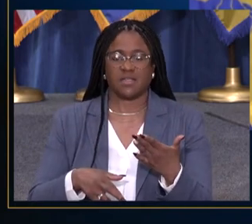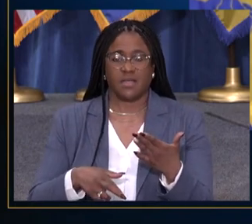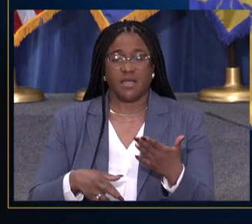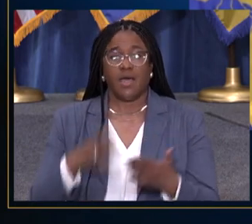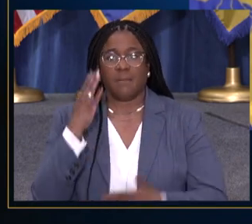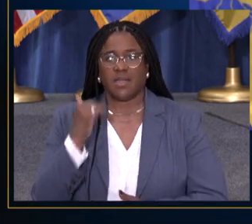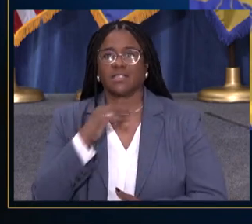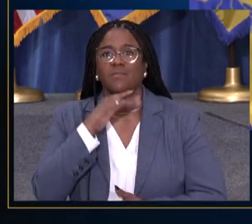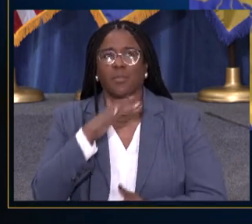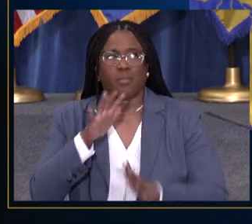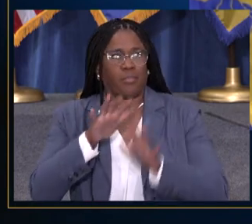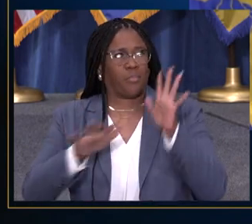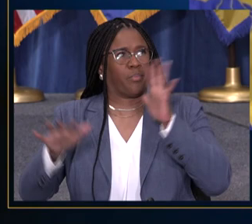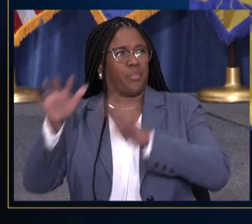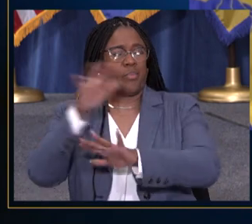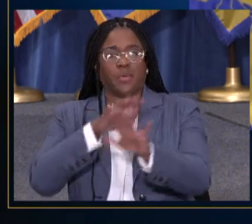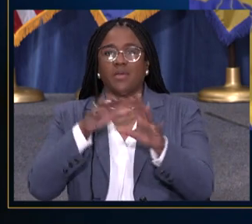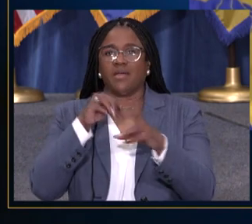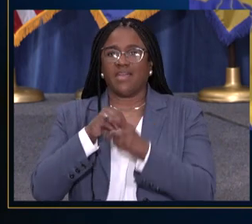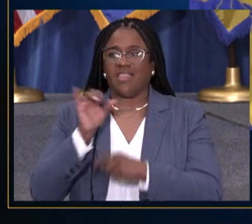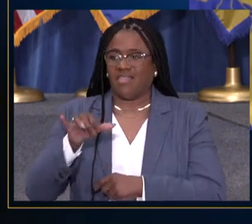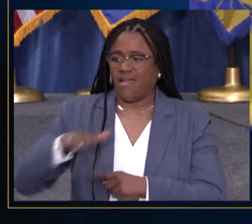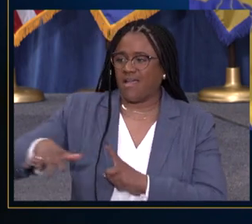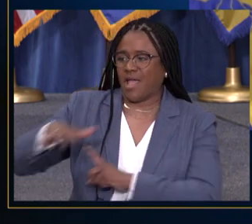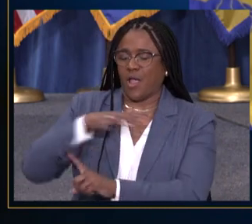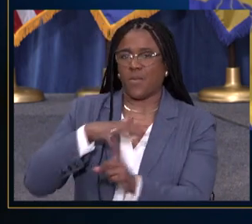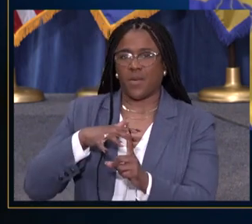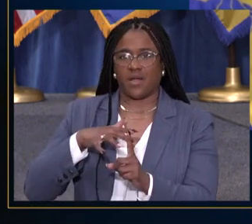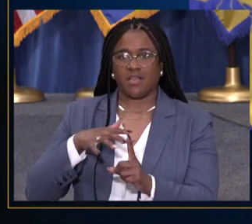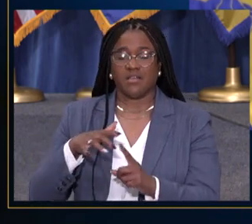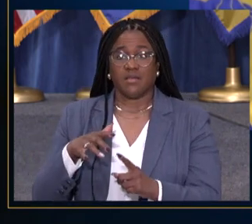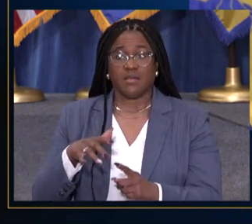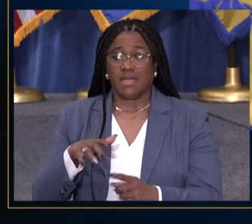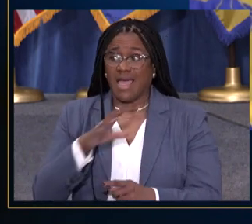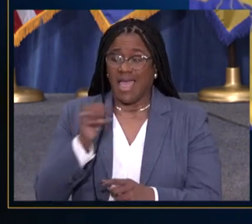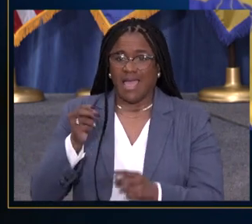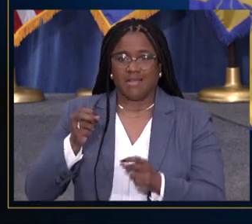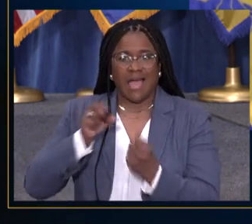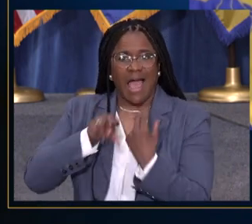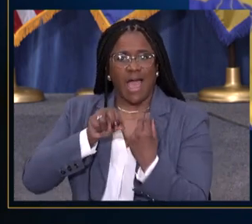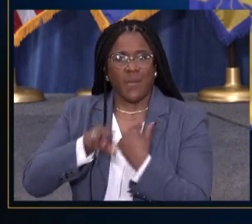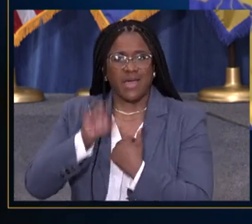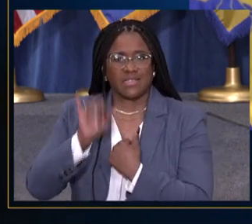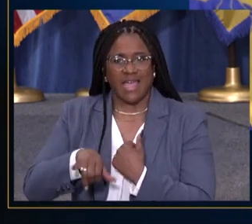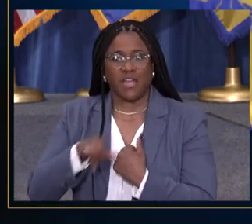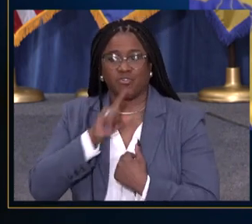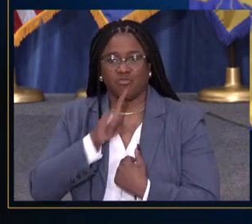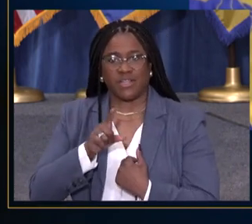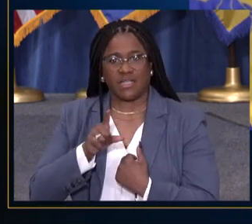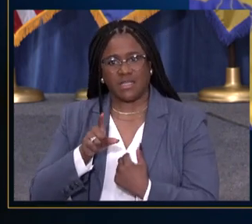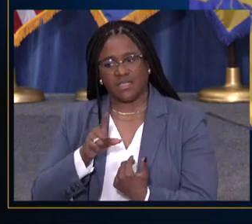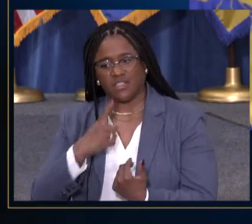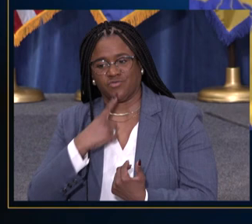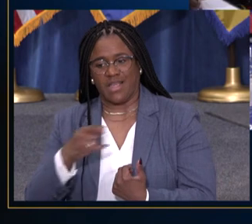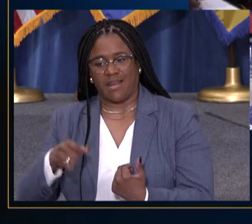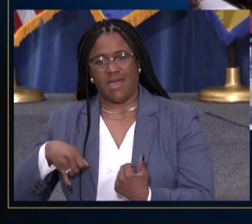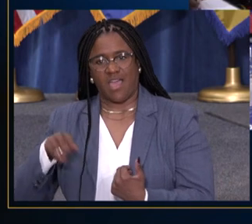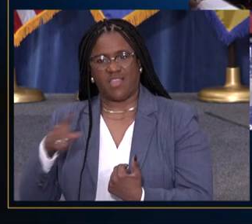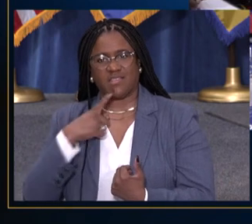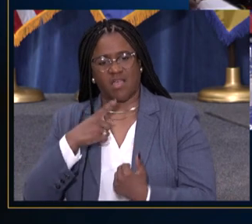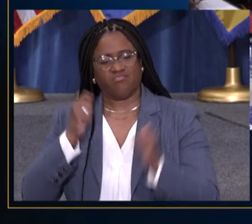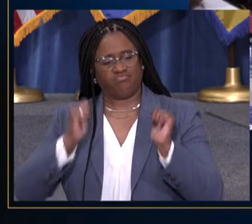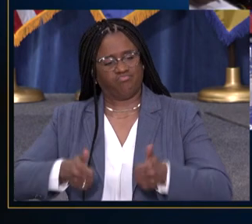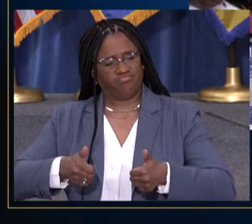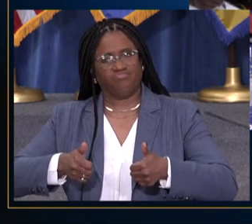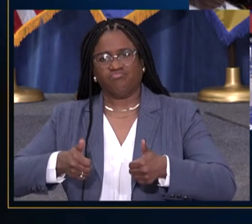of the pollution that is in the nearby Oakland ports and highways that redlining said was appropriate.